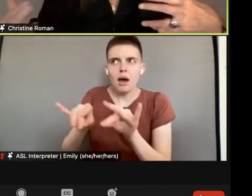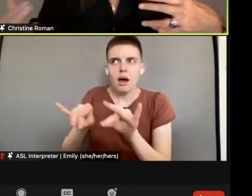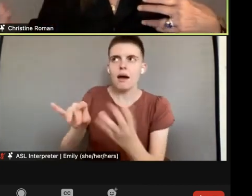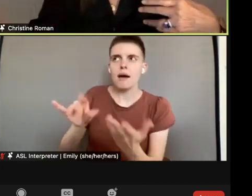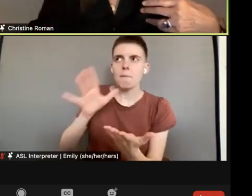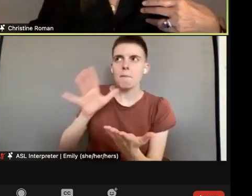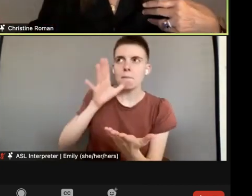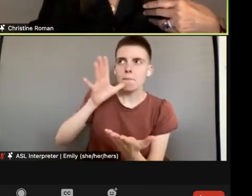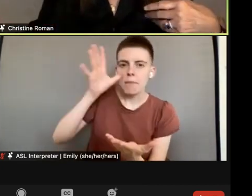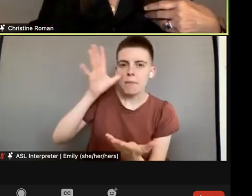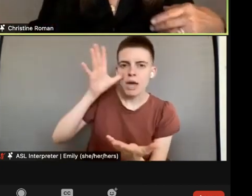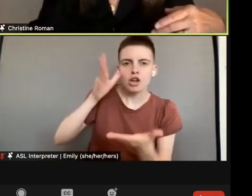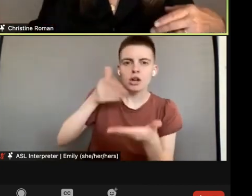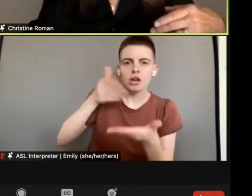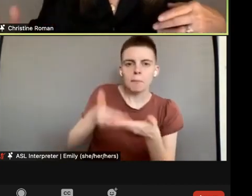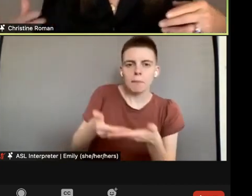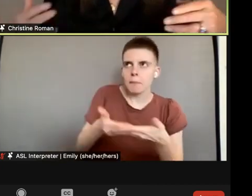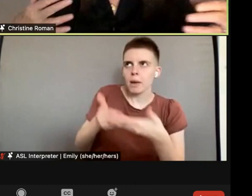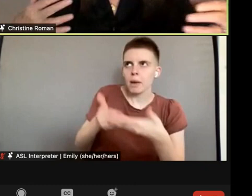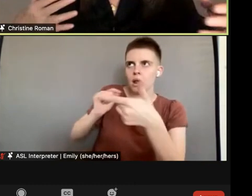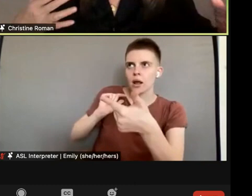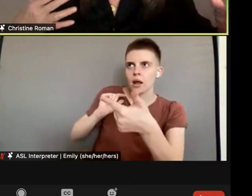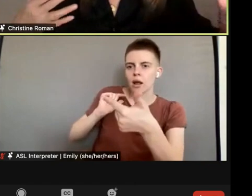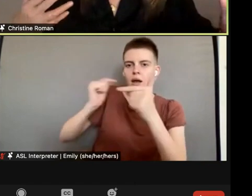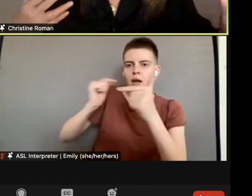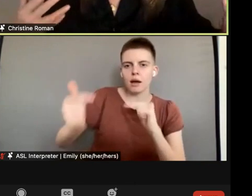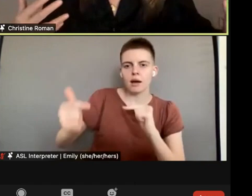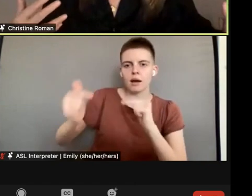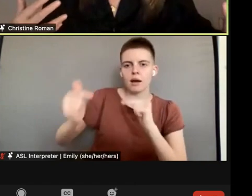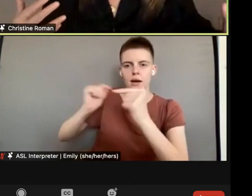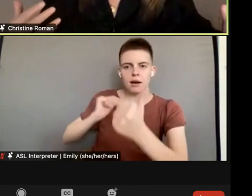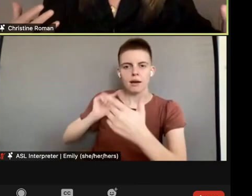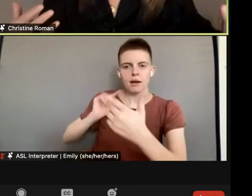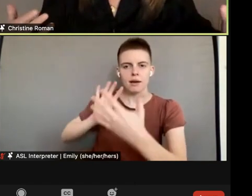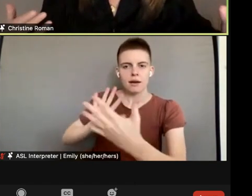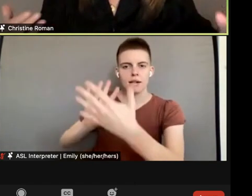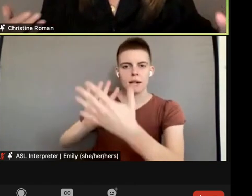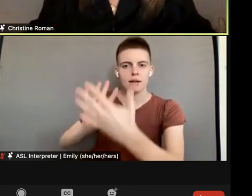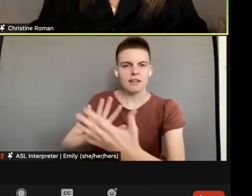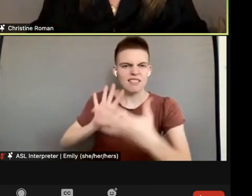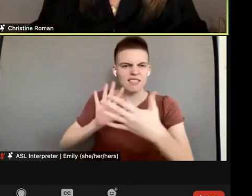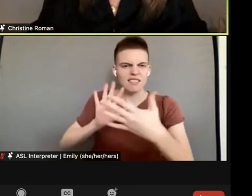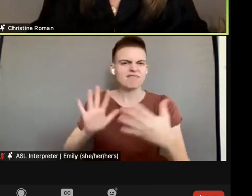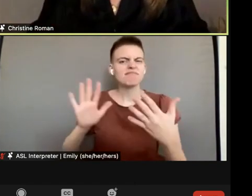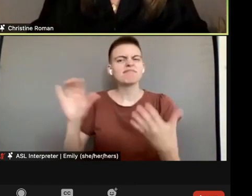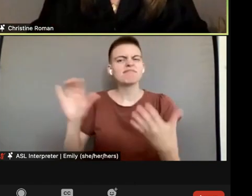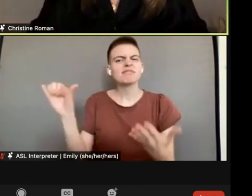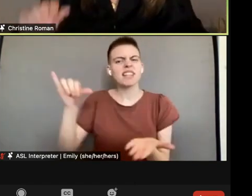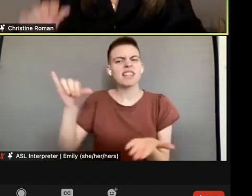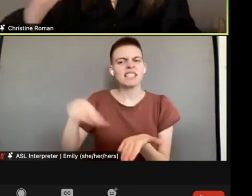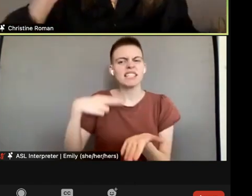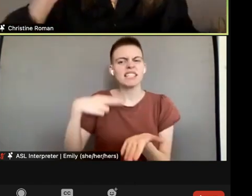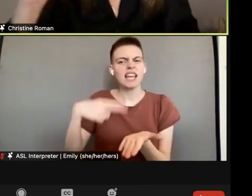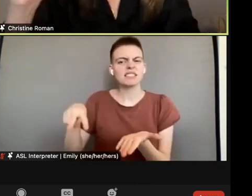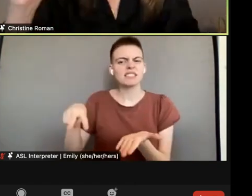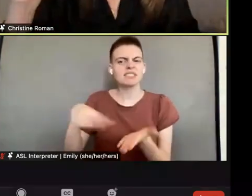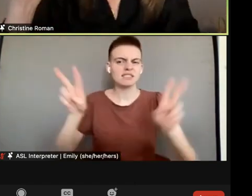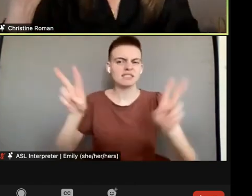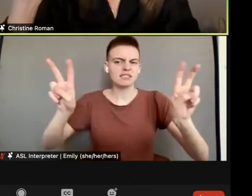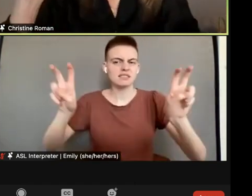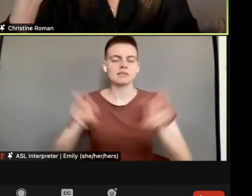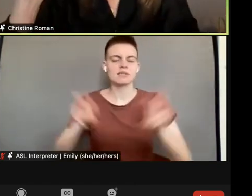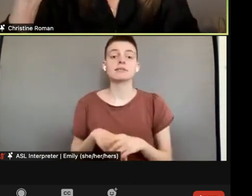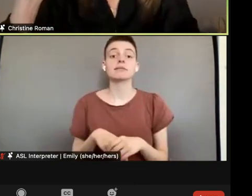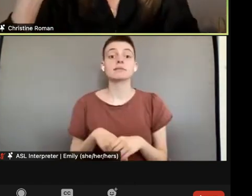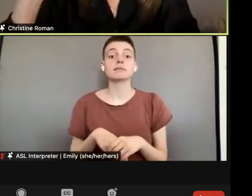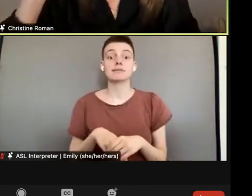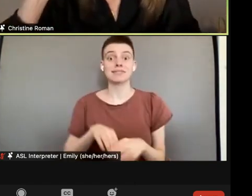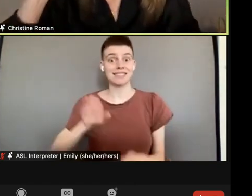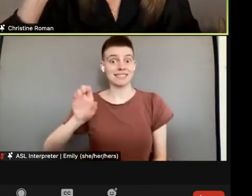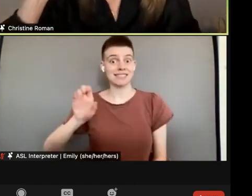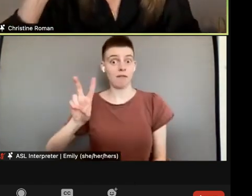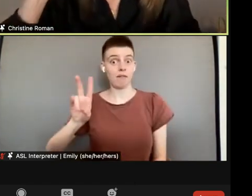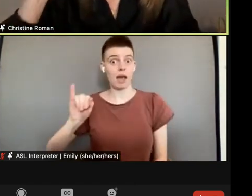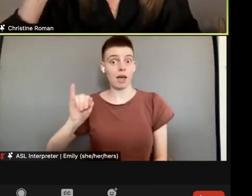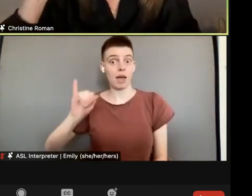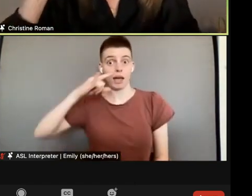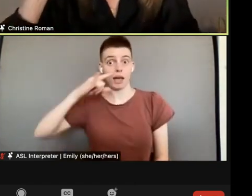a parent and a child. And a dance it is. However, for children with